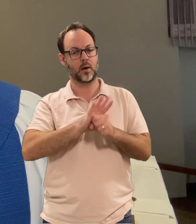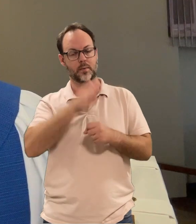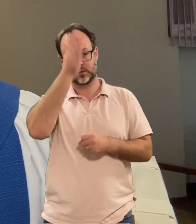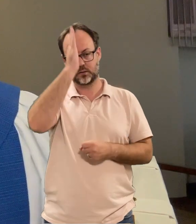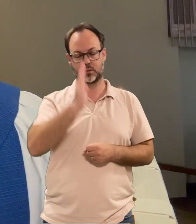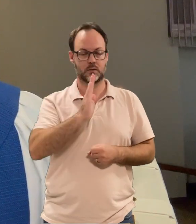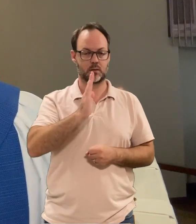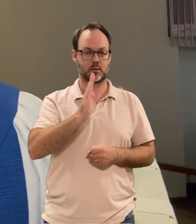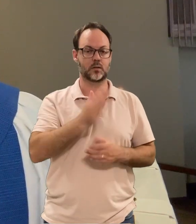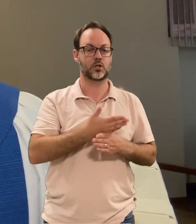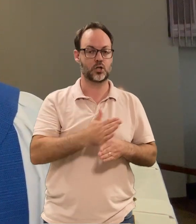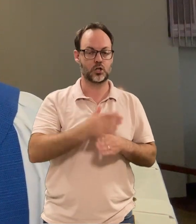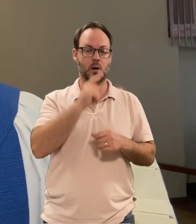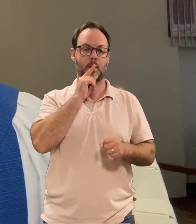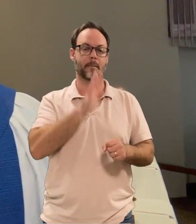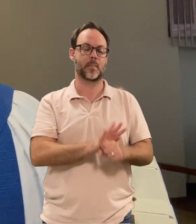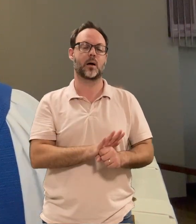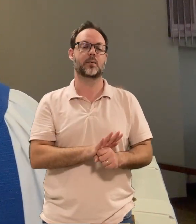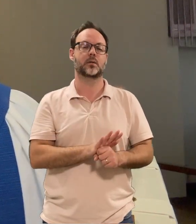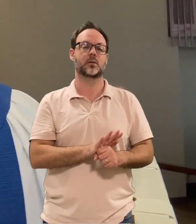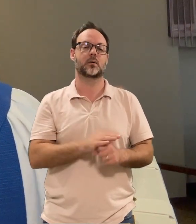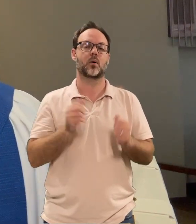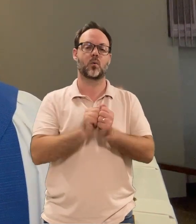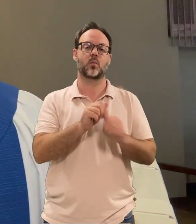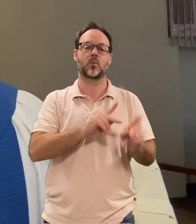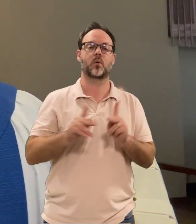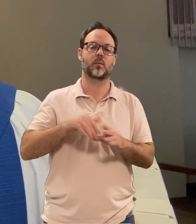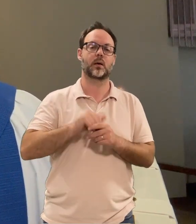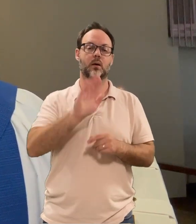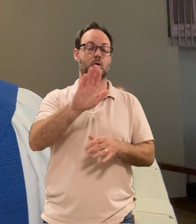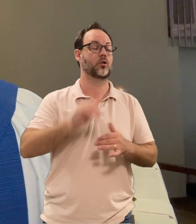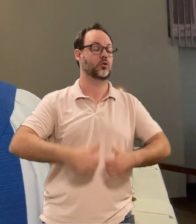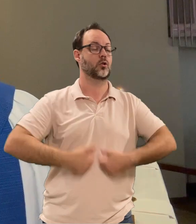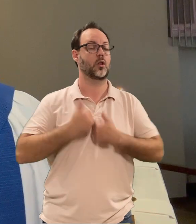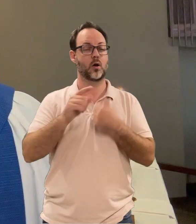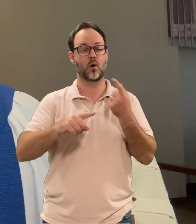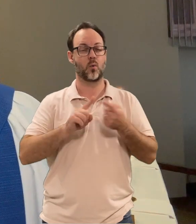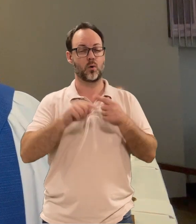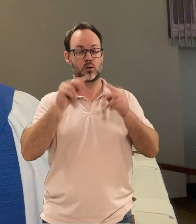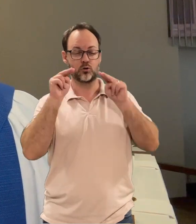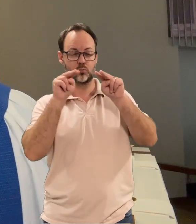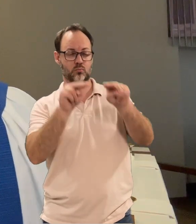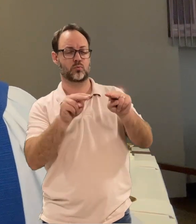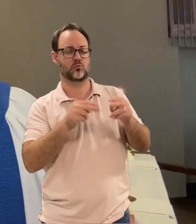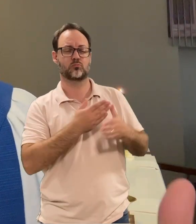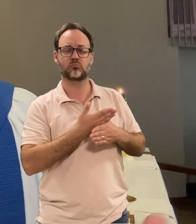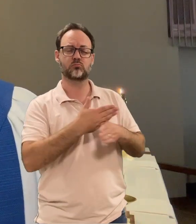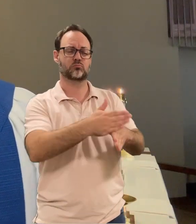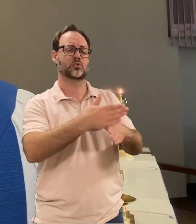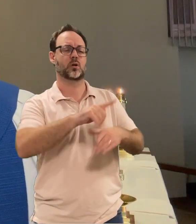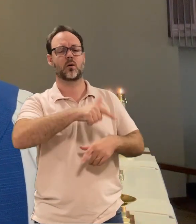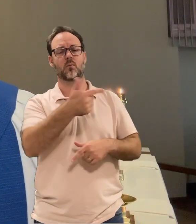the promises of God. Share those promises with the people in your life. When you witness